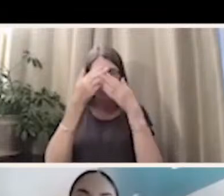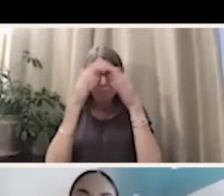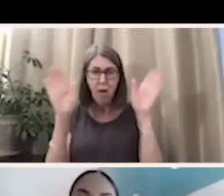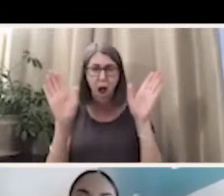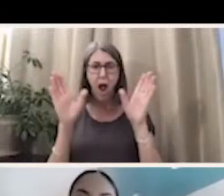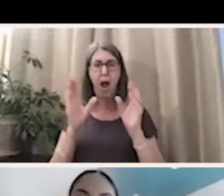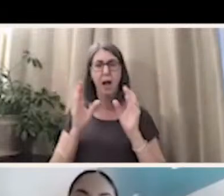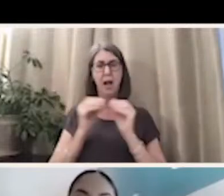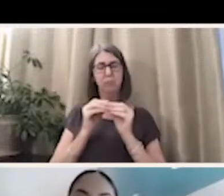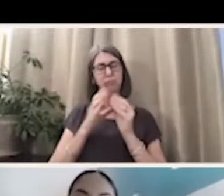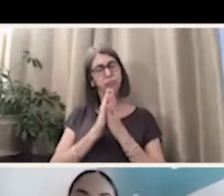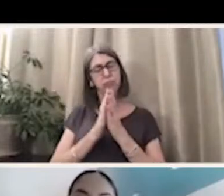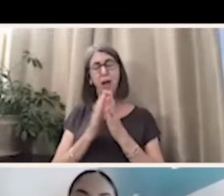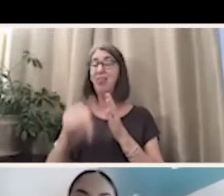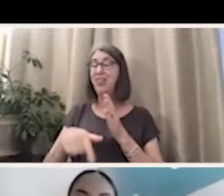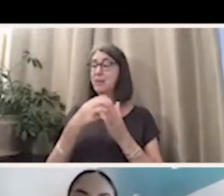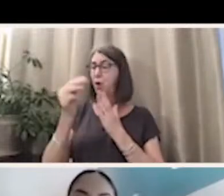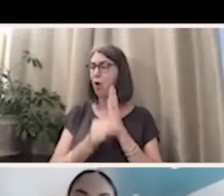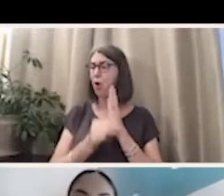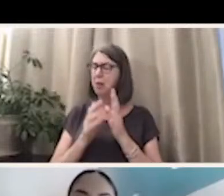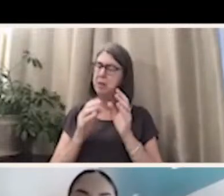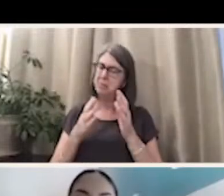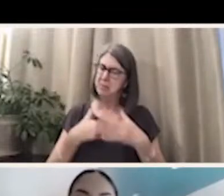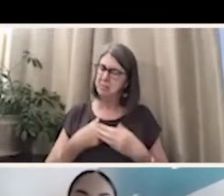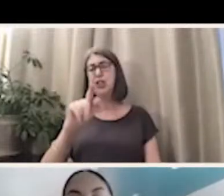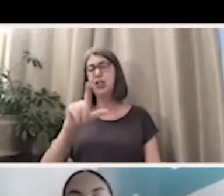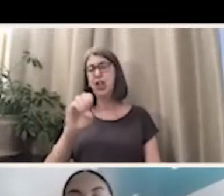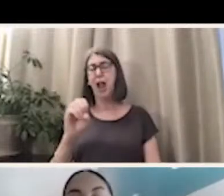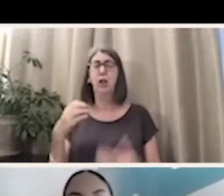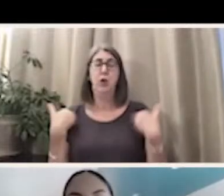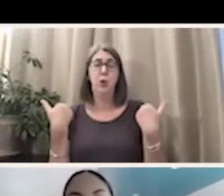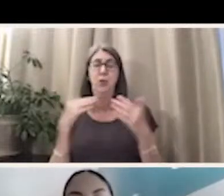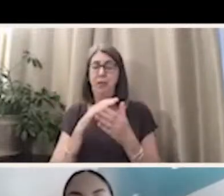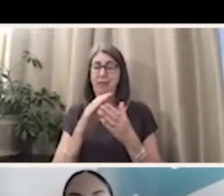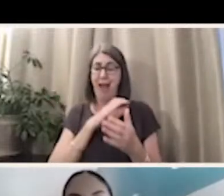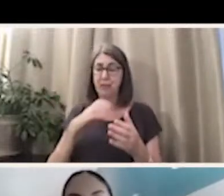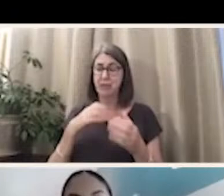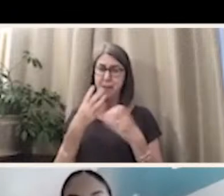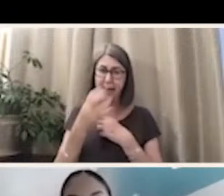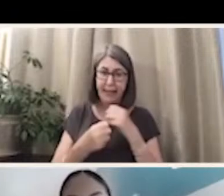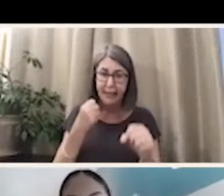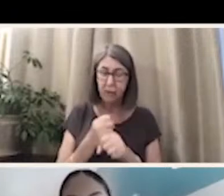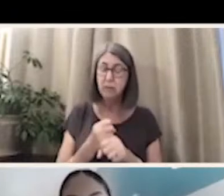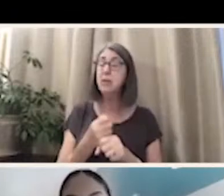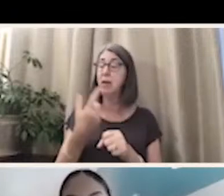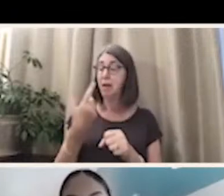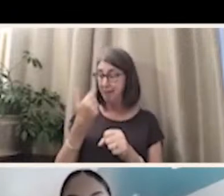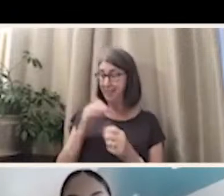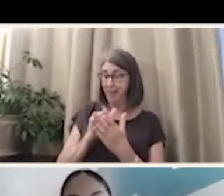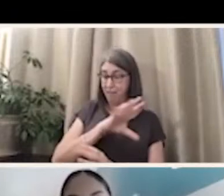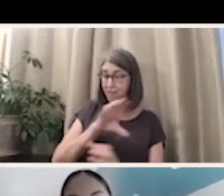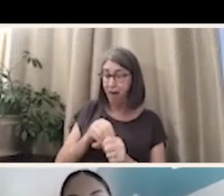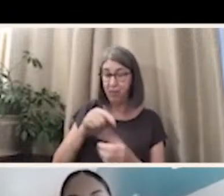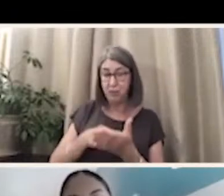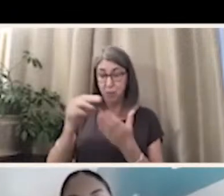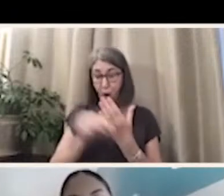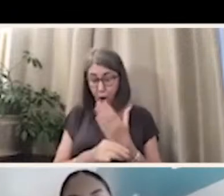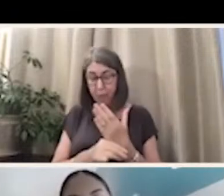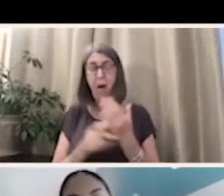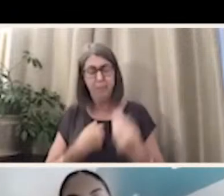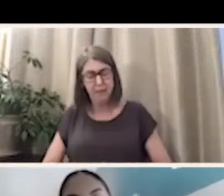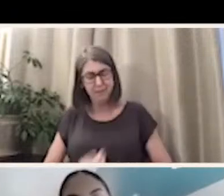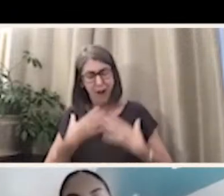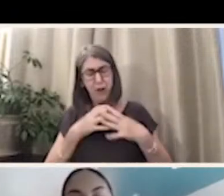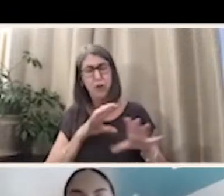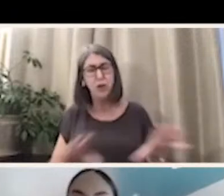program has prompted me to continue a path of personal development. As a result of being involved with this program, I have been inspired